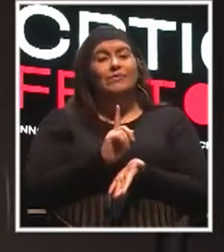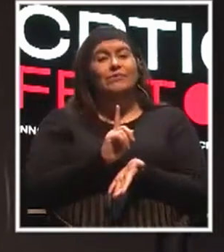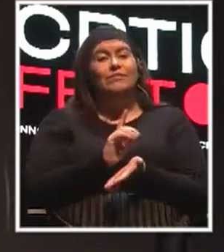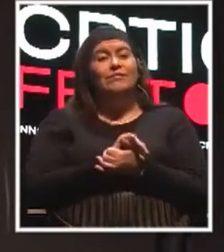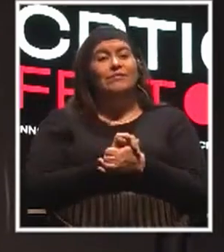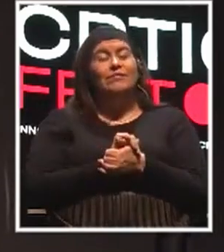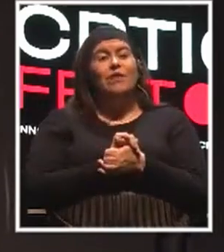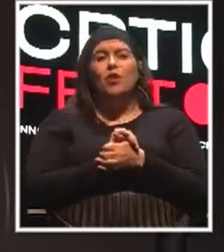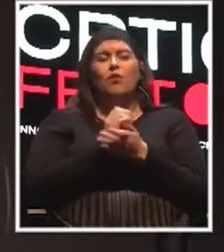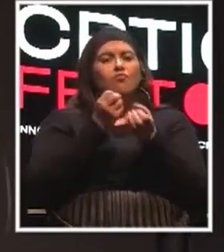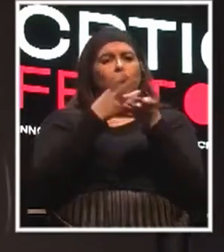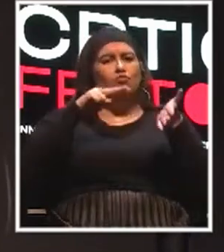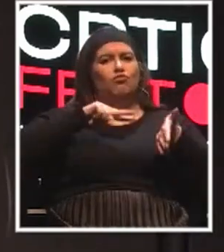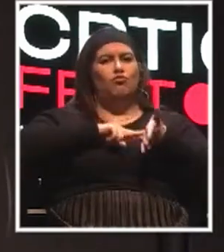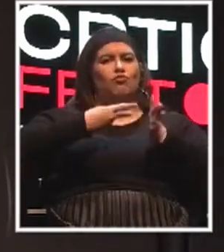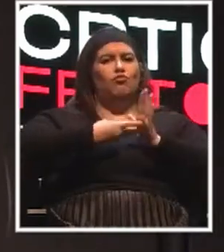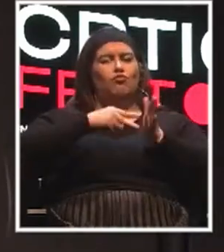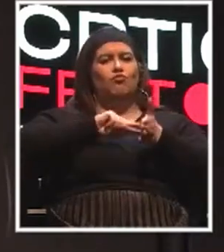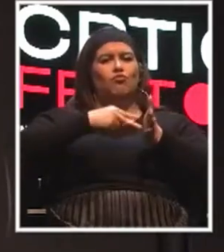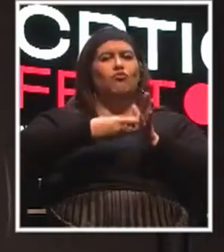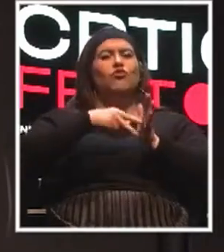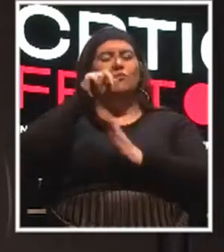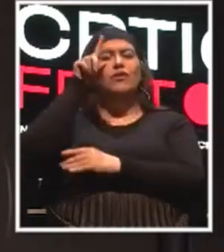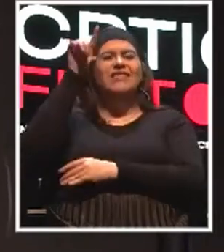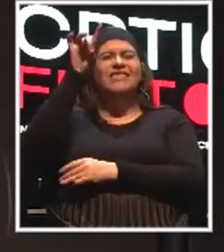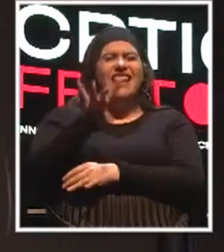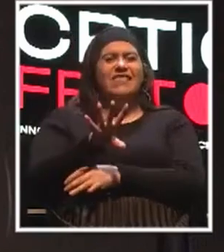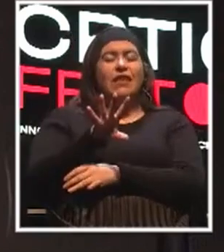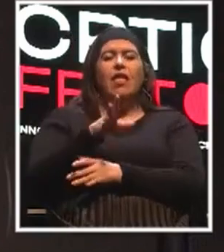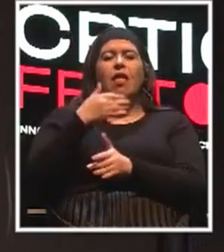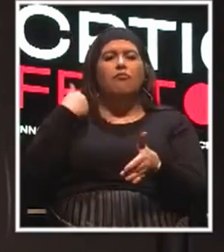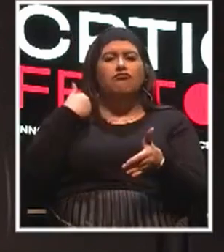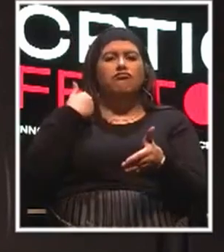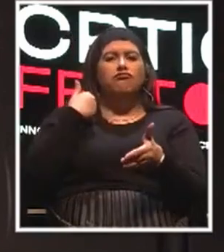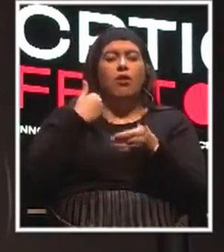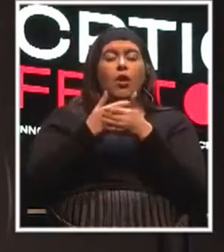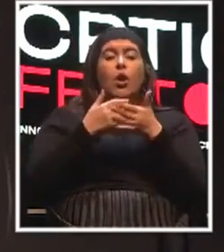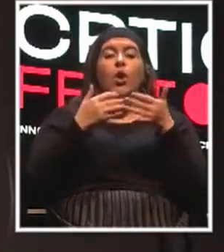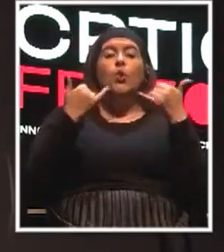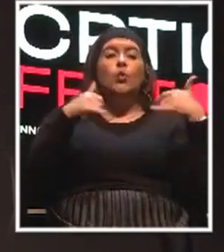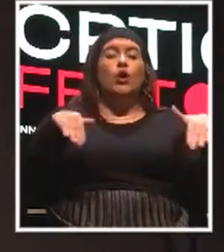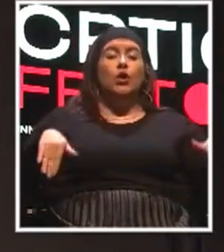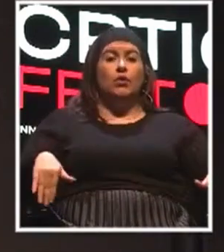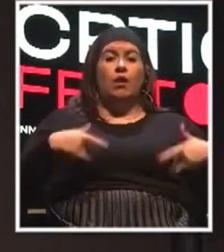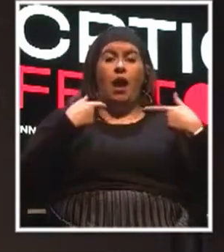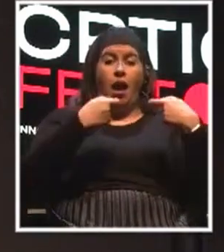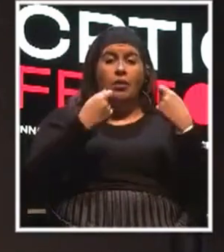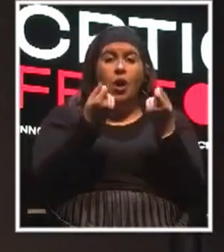Do you know how much, by the end of Game of Thrones, do you know how much an episode of Game of Thrones cost for HBO to make?